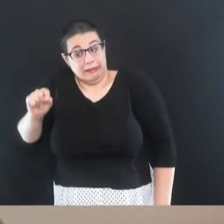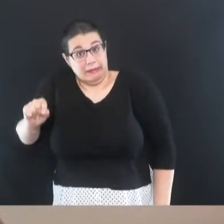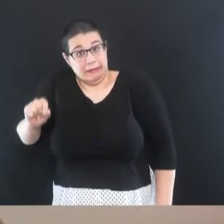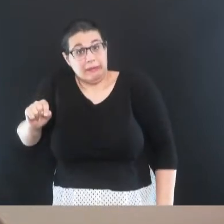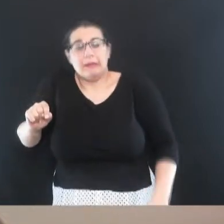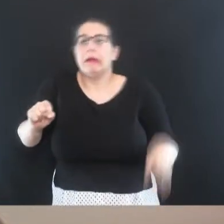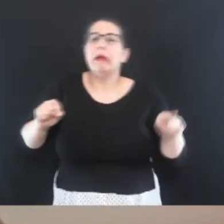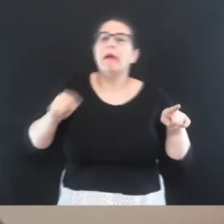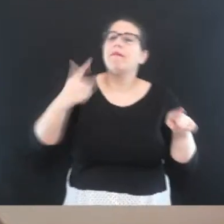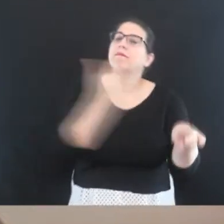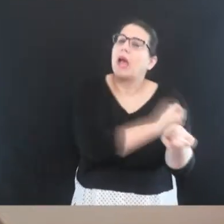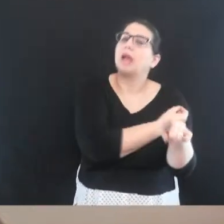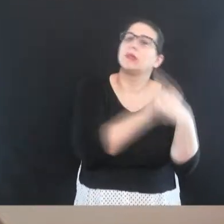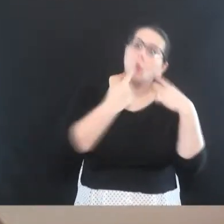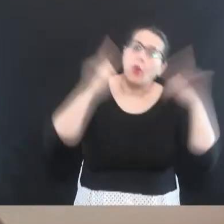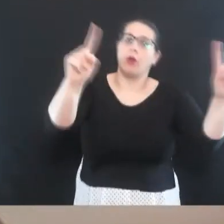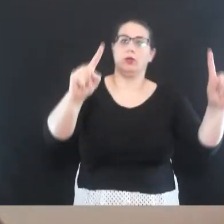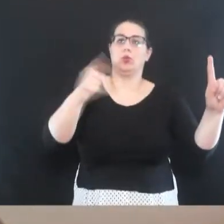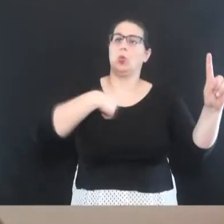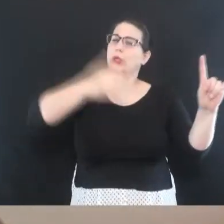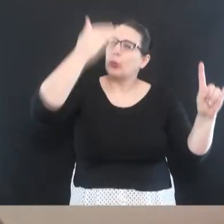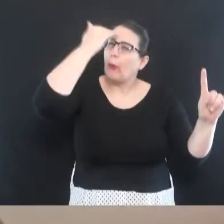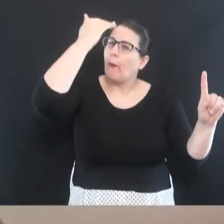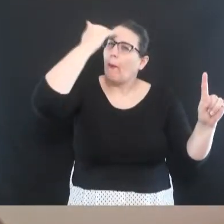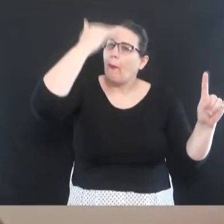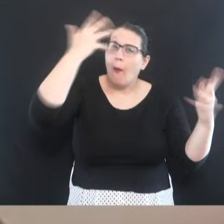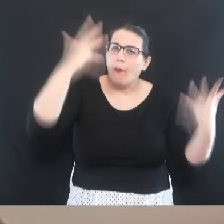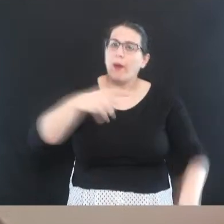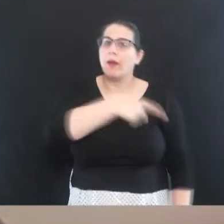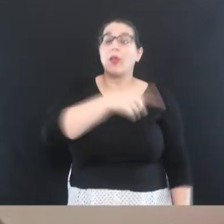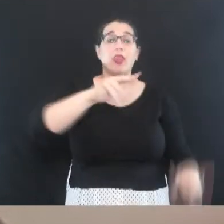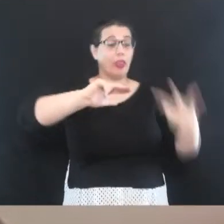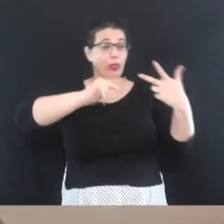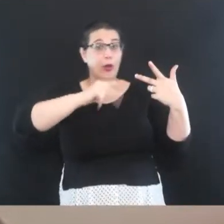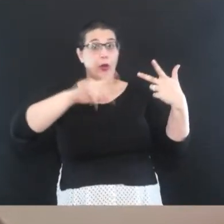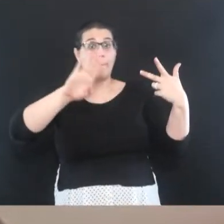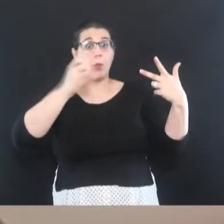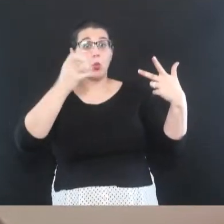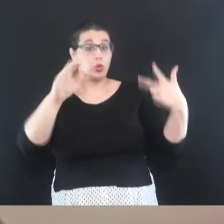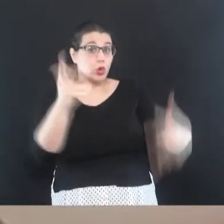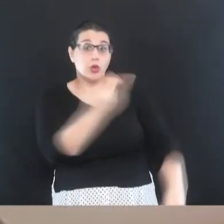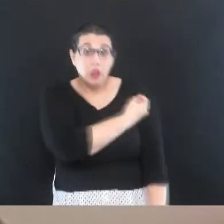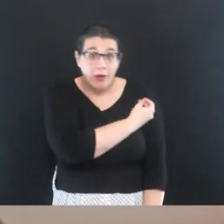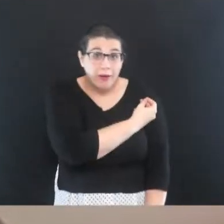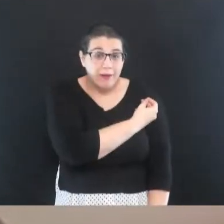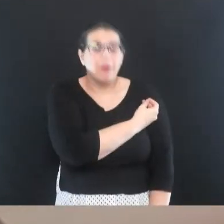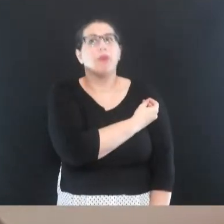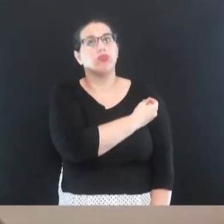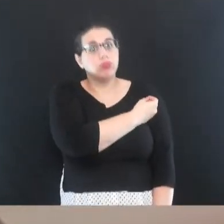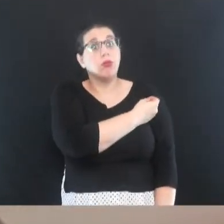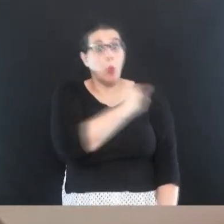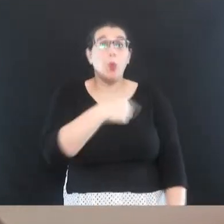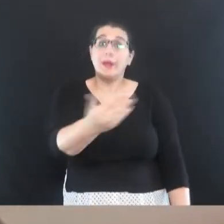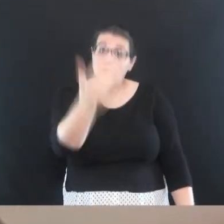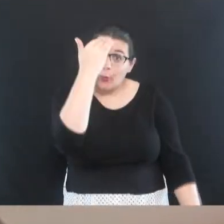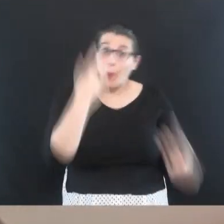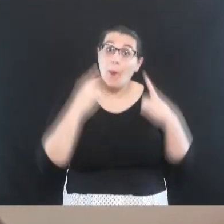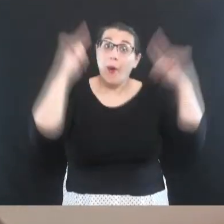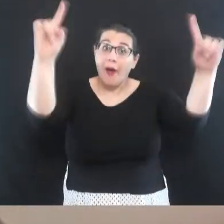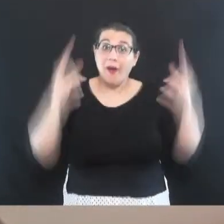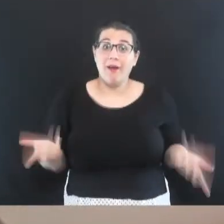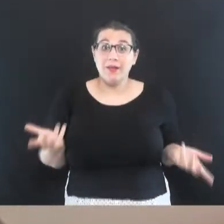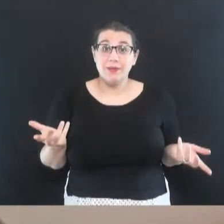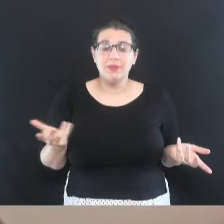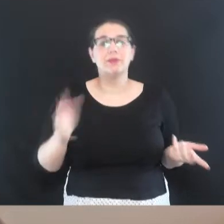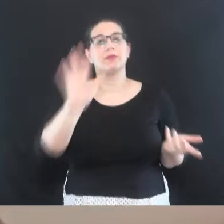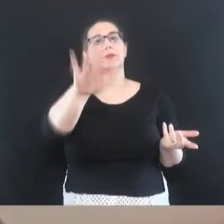the vaccine works. And we know when you get your booster shot on the Pfizer, the vaccine works. So West Virginia, you've